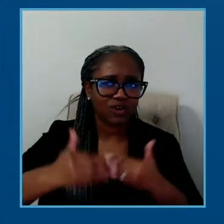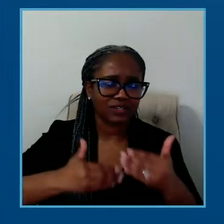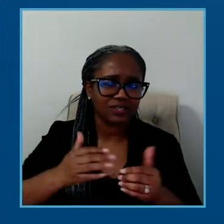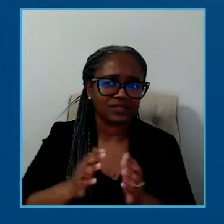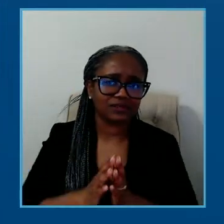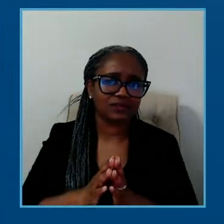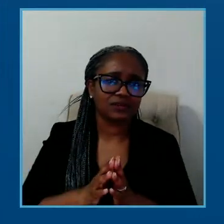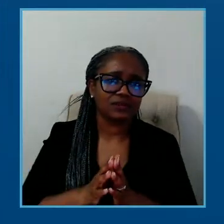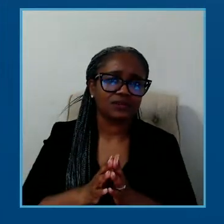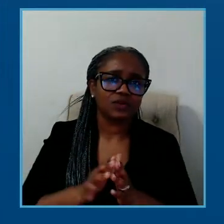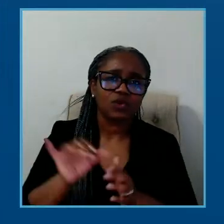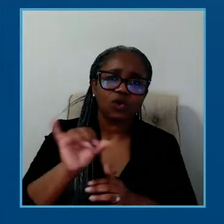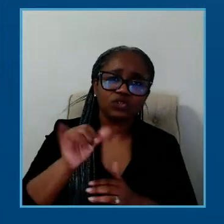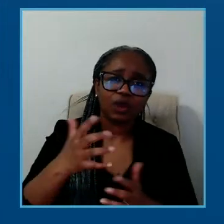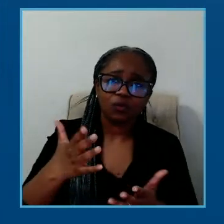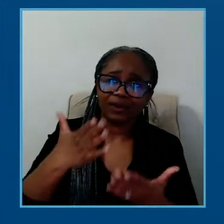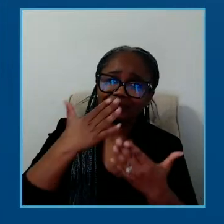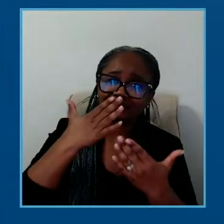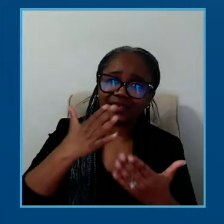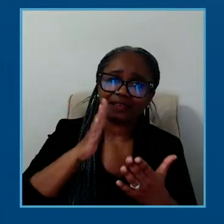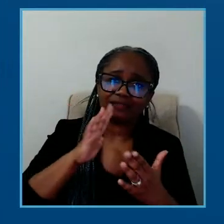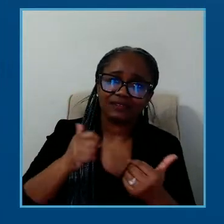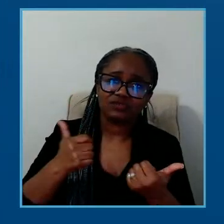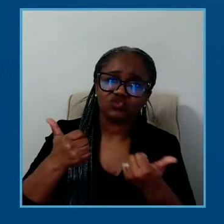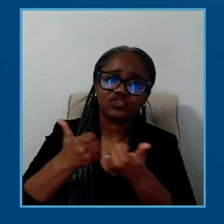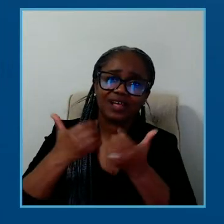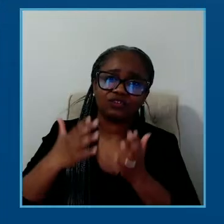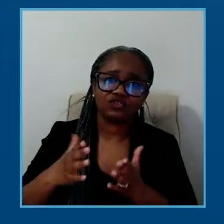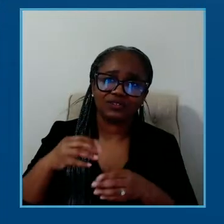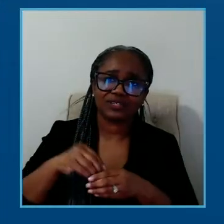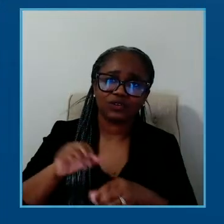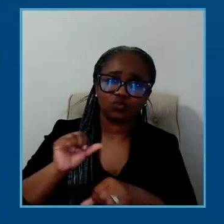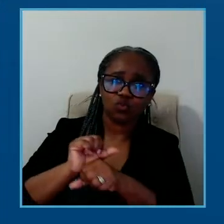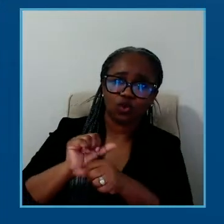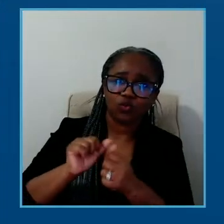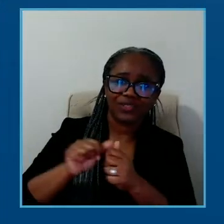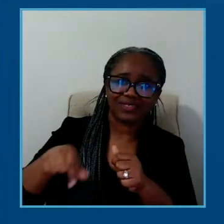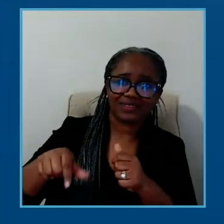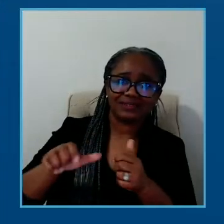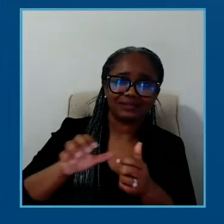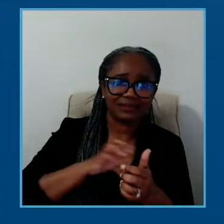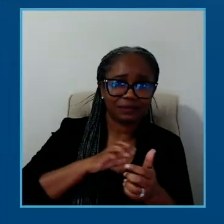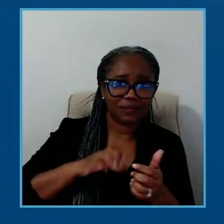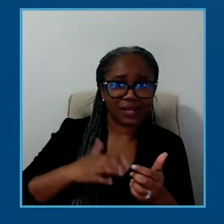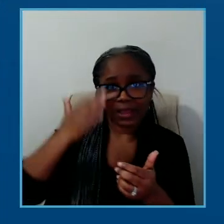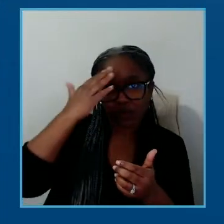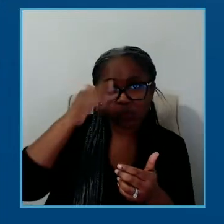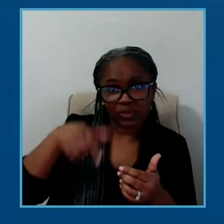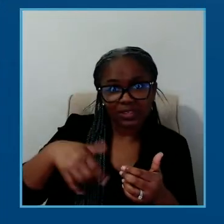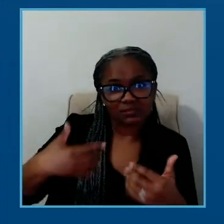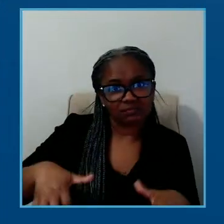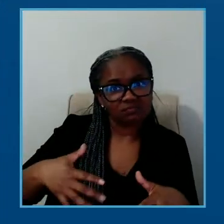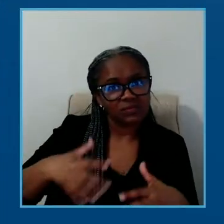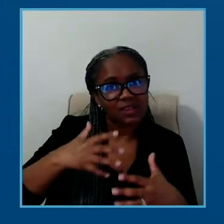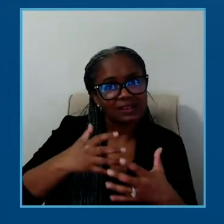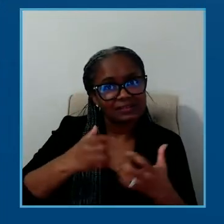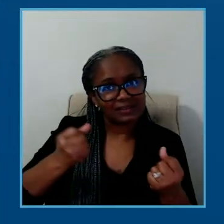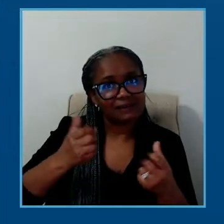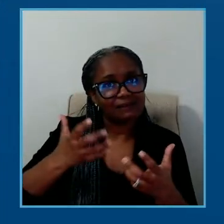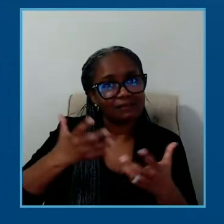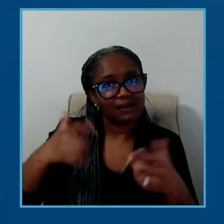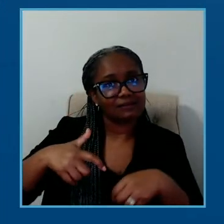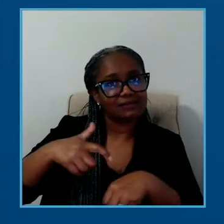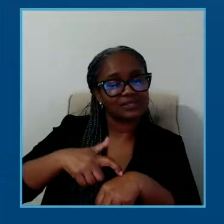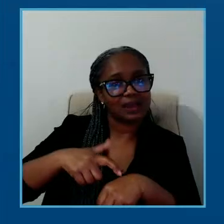in partnership with this committee. I know this issue has taken a significant amount of time and effort for both sets of parties. And